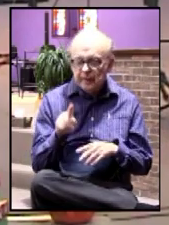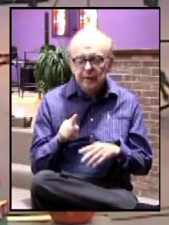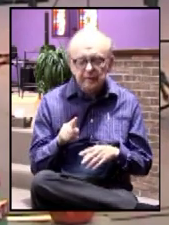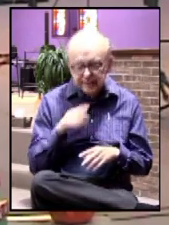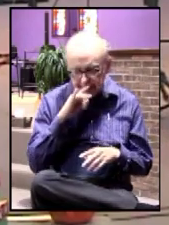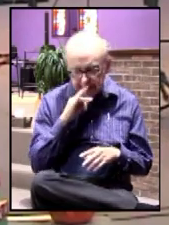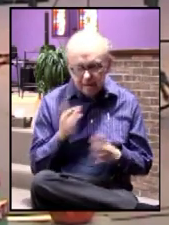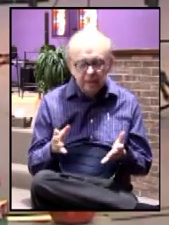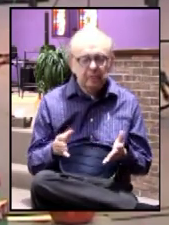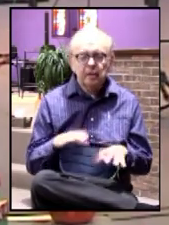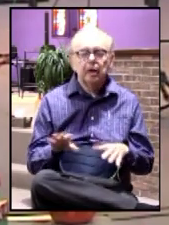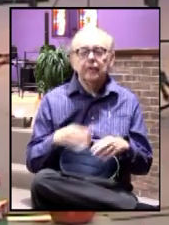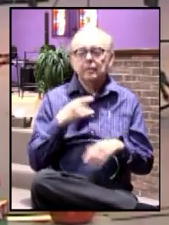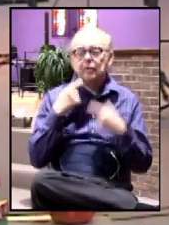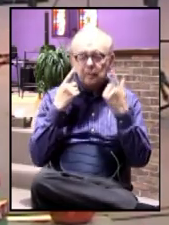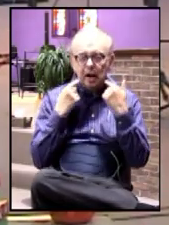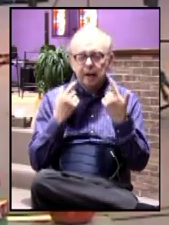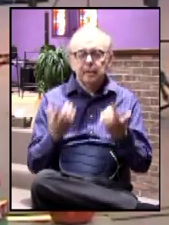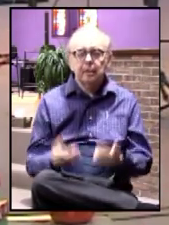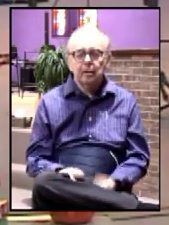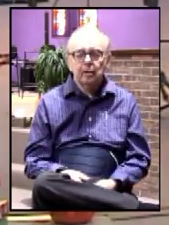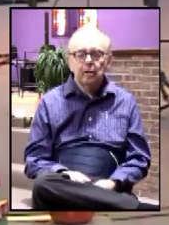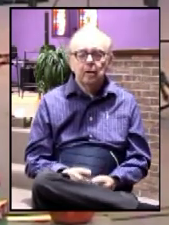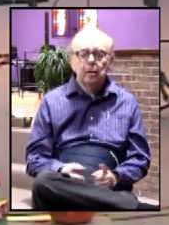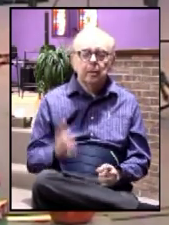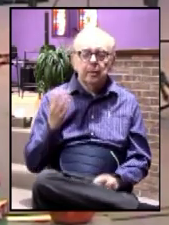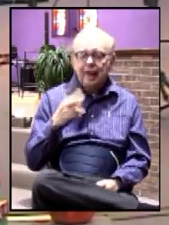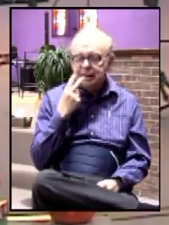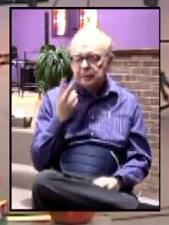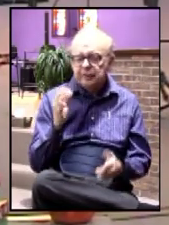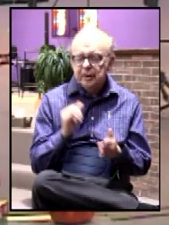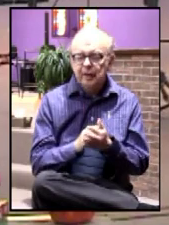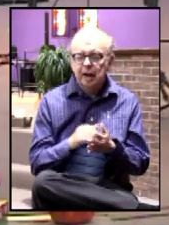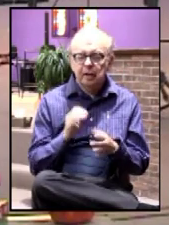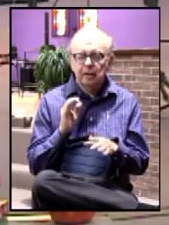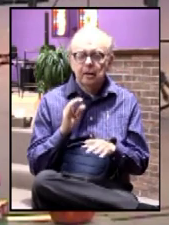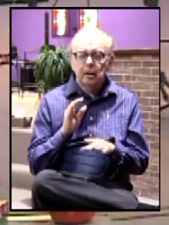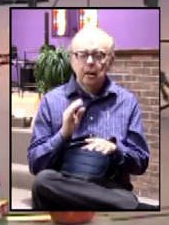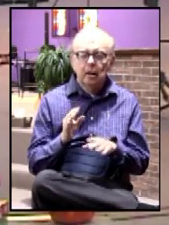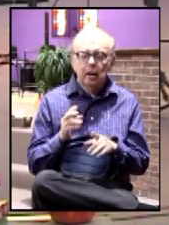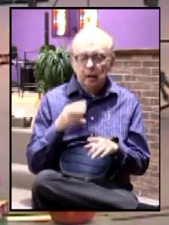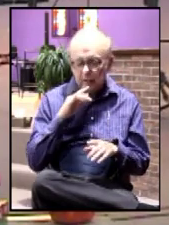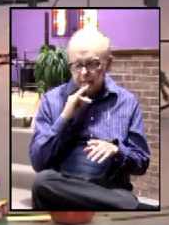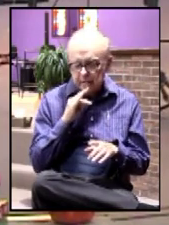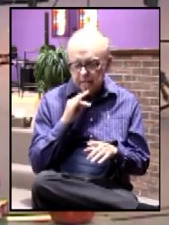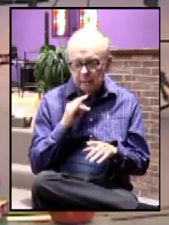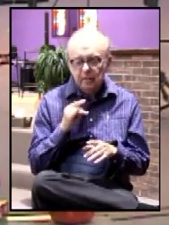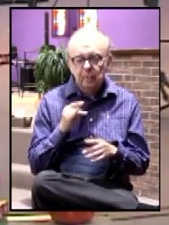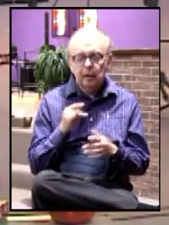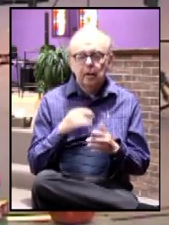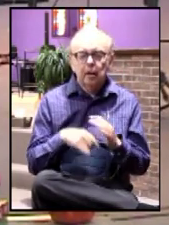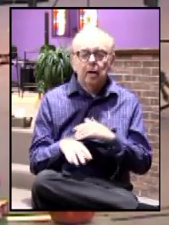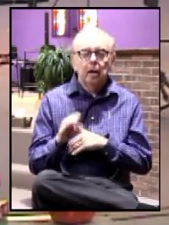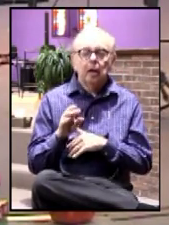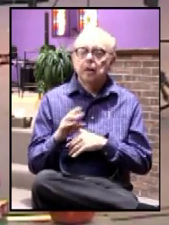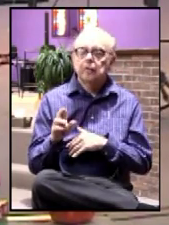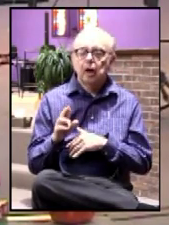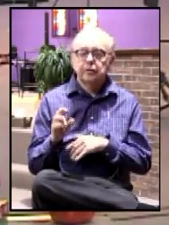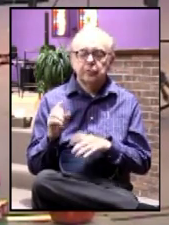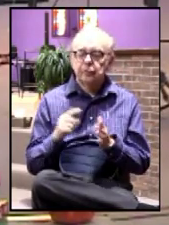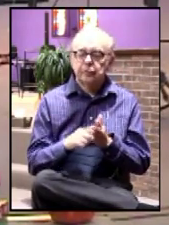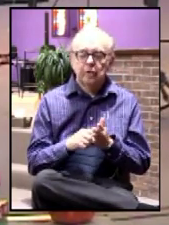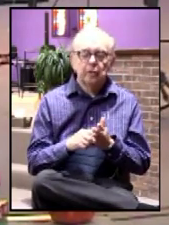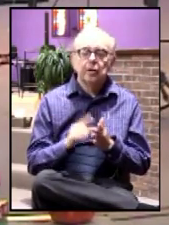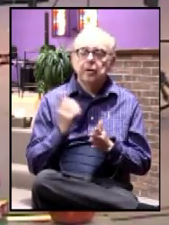crying and everything else. But you would never see that with a kid coming off of Mr.